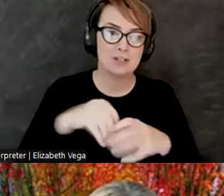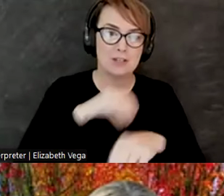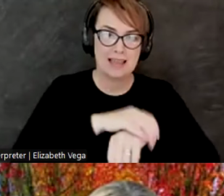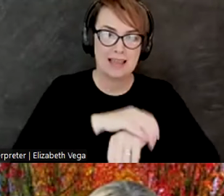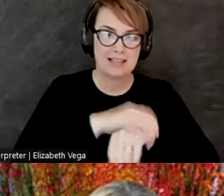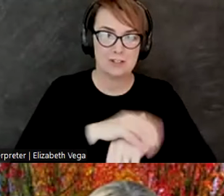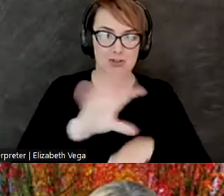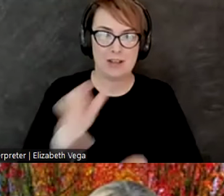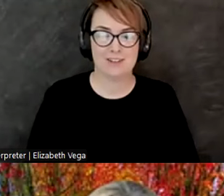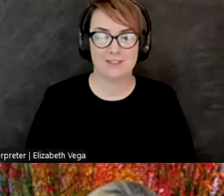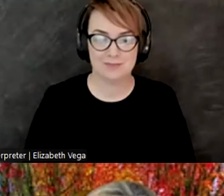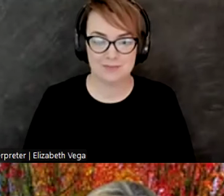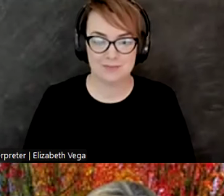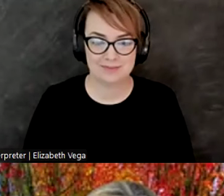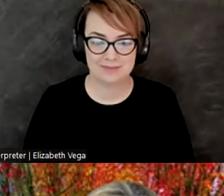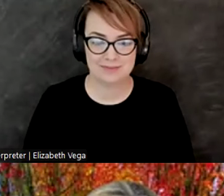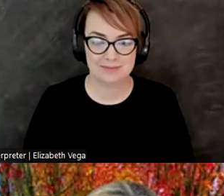Okay.